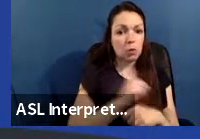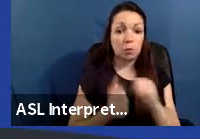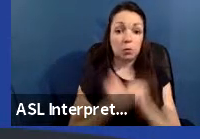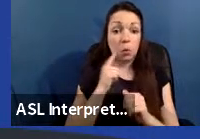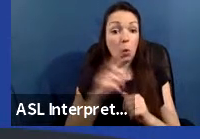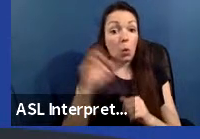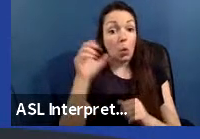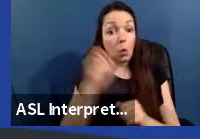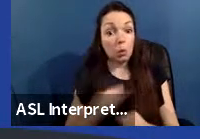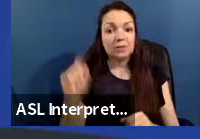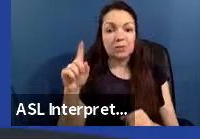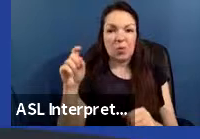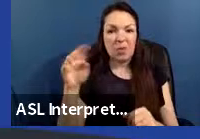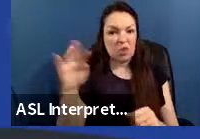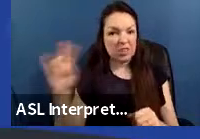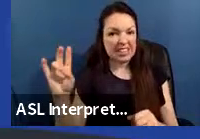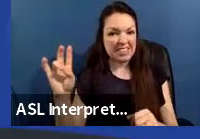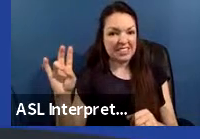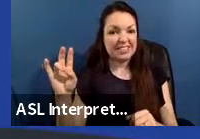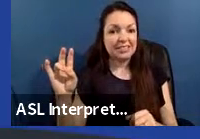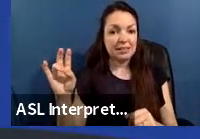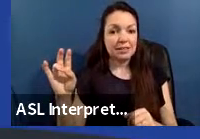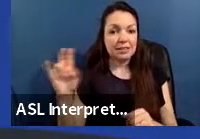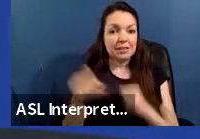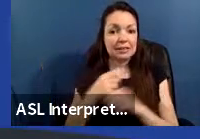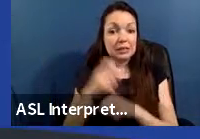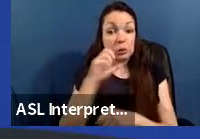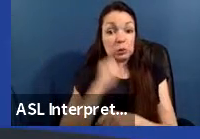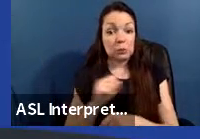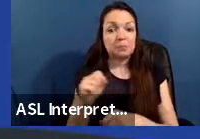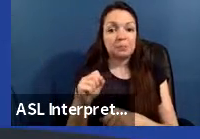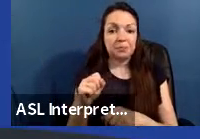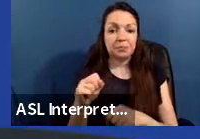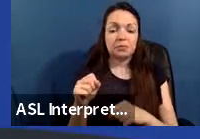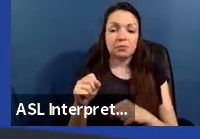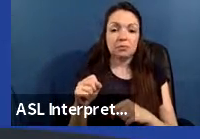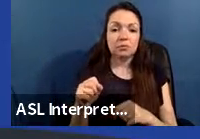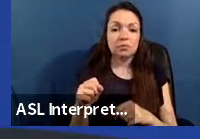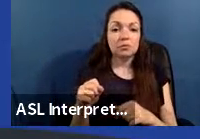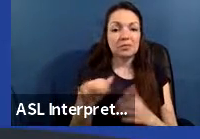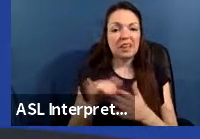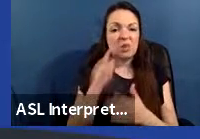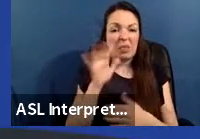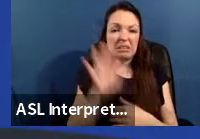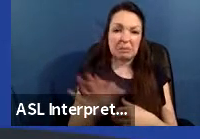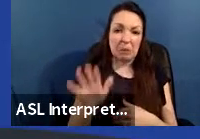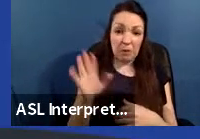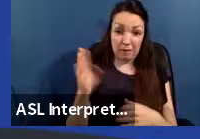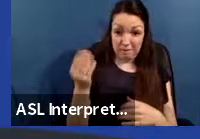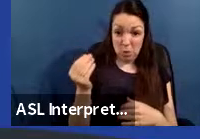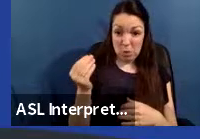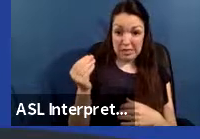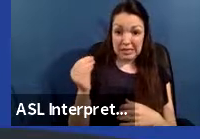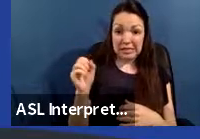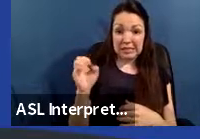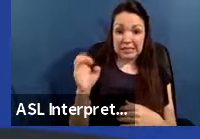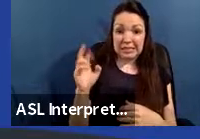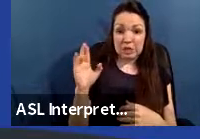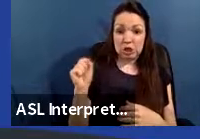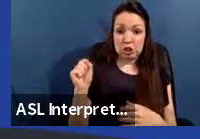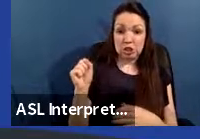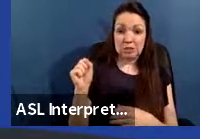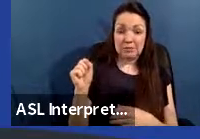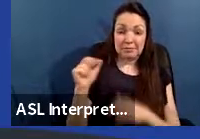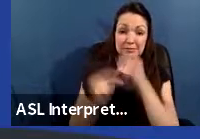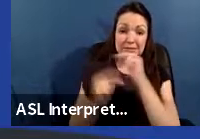We maintain over 62 million square feet. And to put that in perspective, that would be the equivalent of 14 Sears Towers. Many years